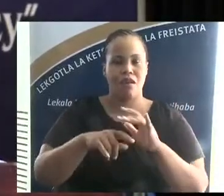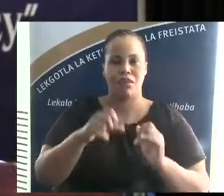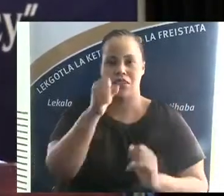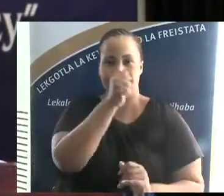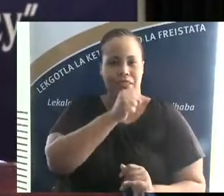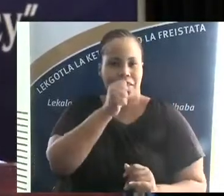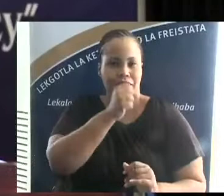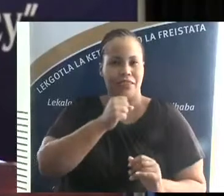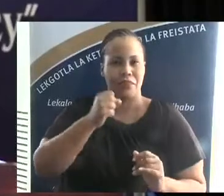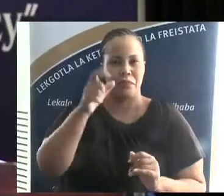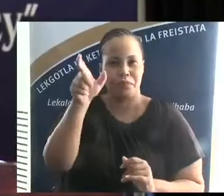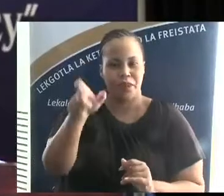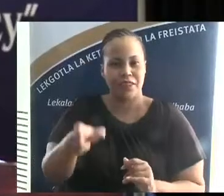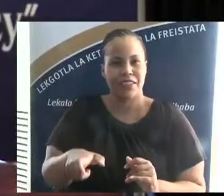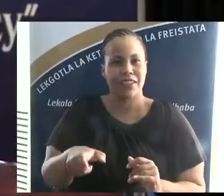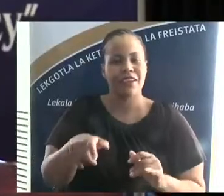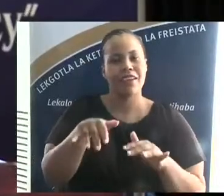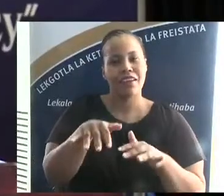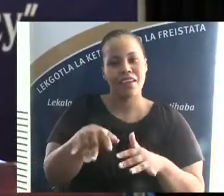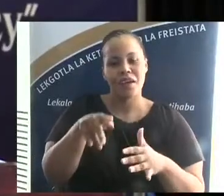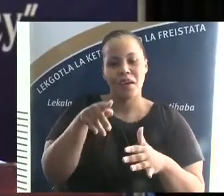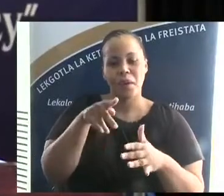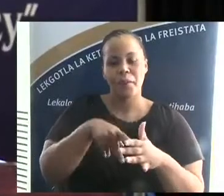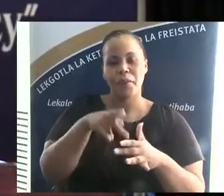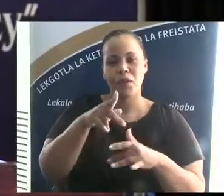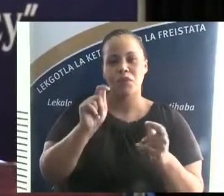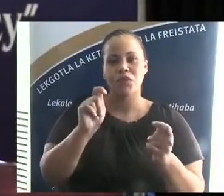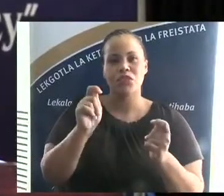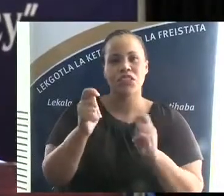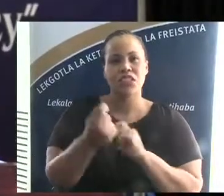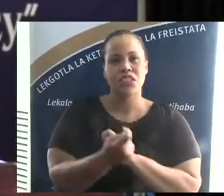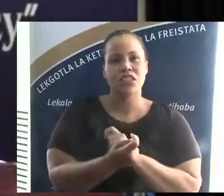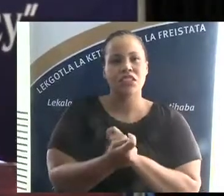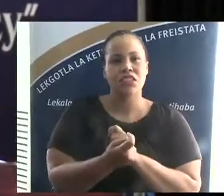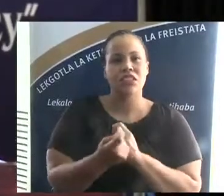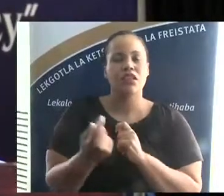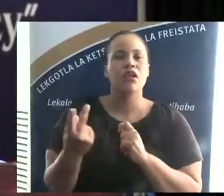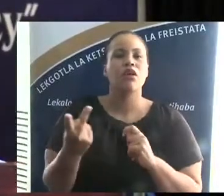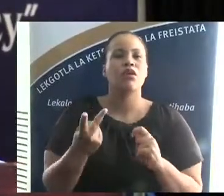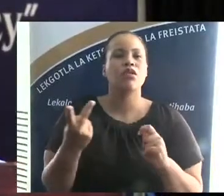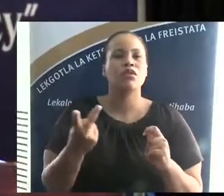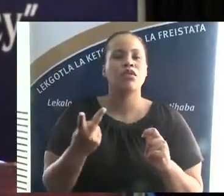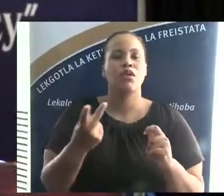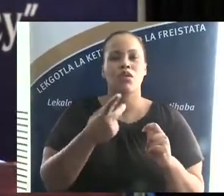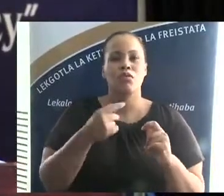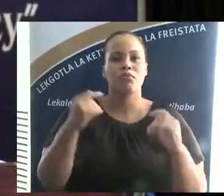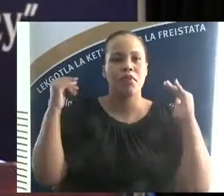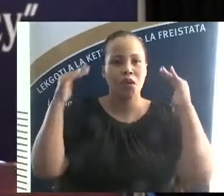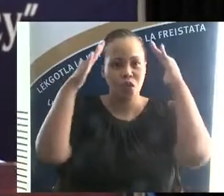with a program of change. And we all await the relaunch of the Makufe Festival.